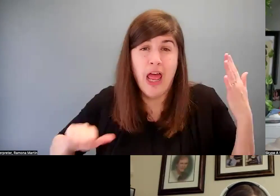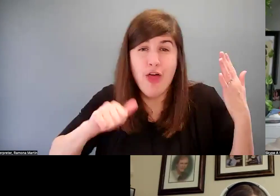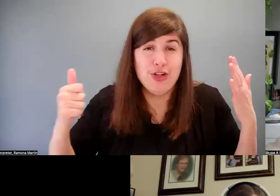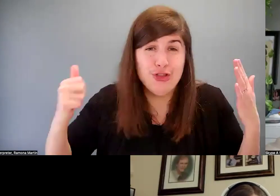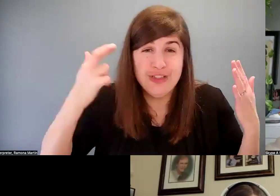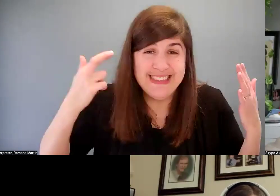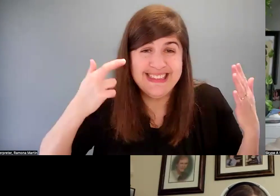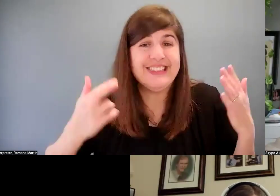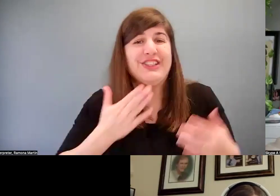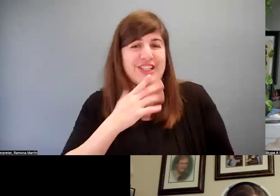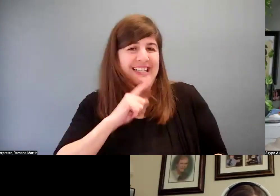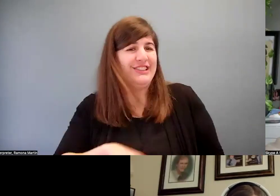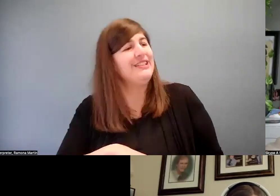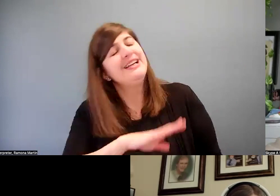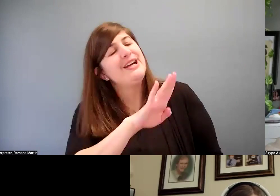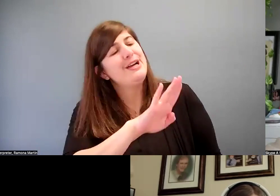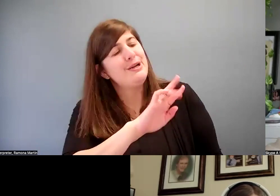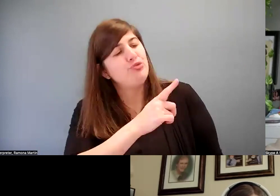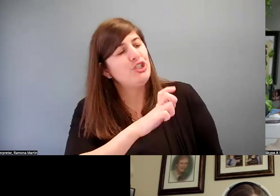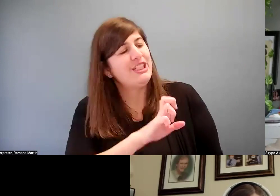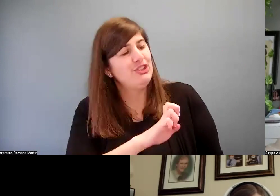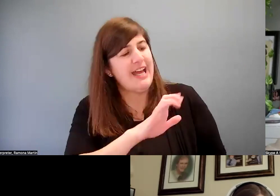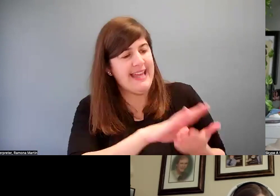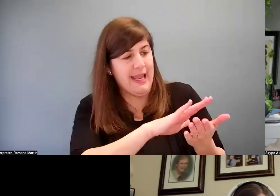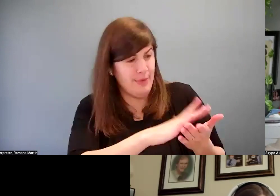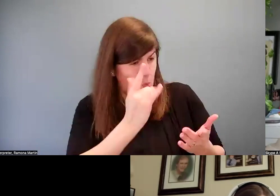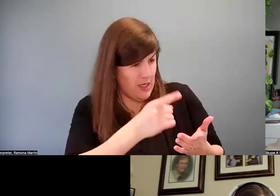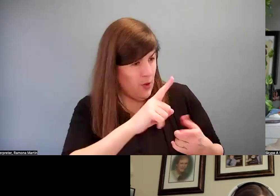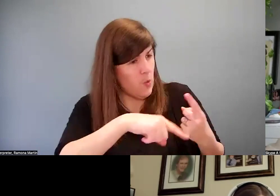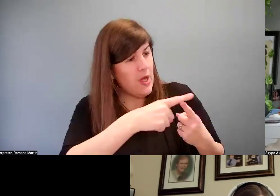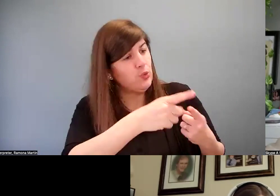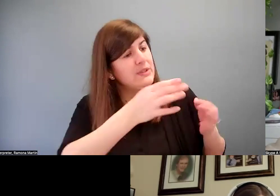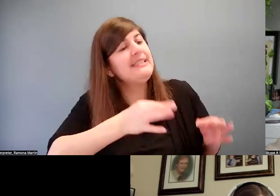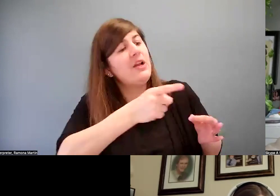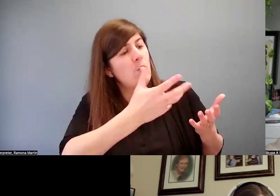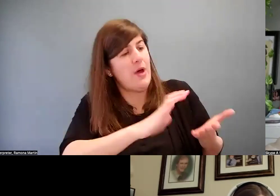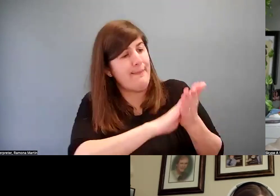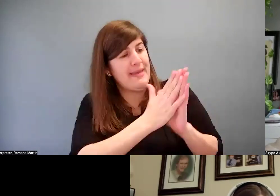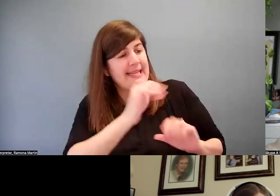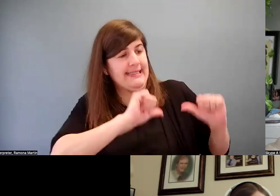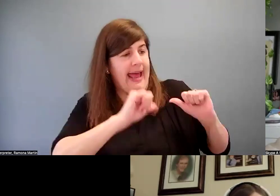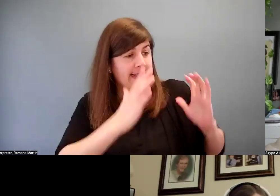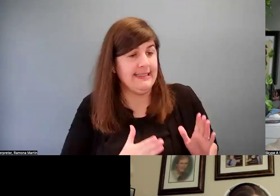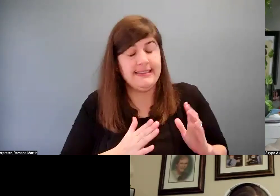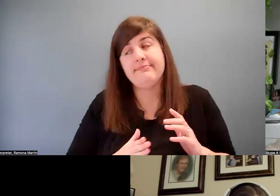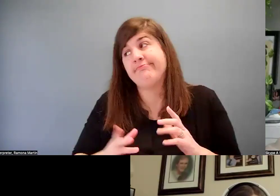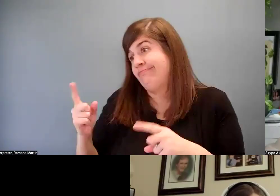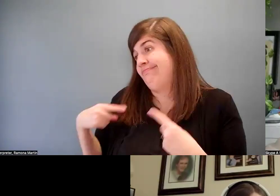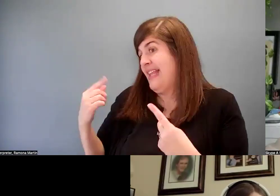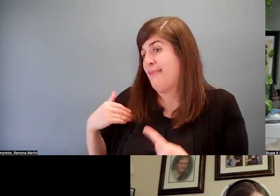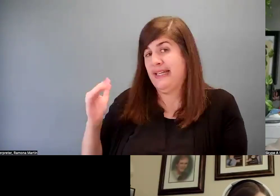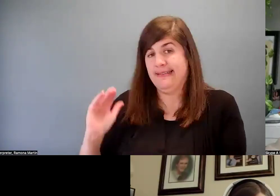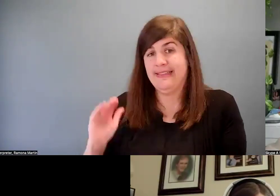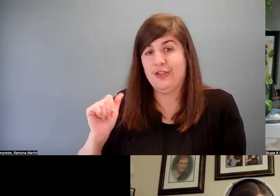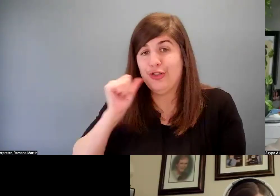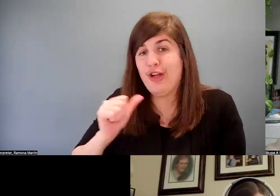answer. Bridge Academy in Virginia wants to know, when did you decide that you wanted to be a scientist? ever since I was a little girl, I